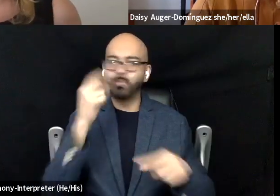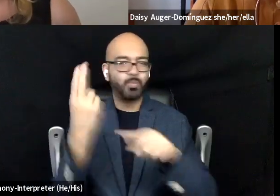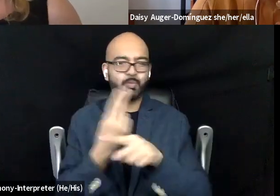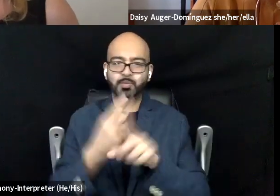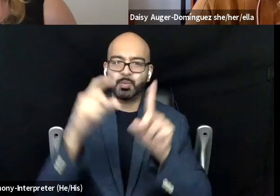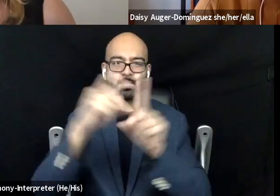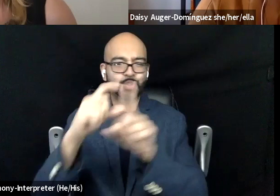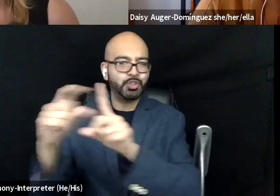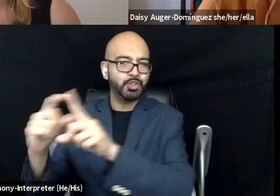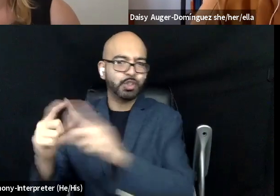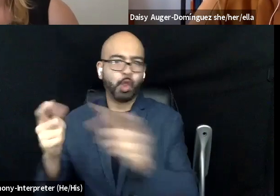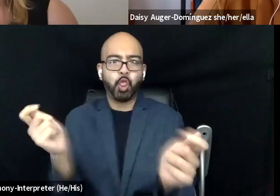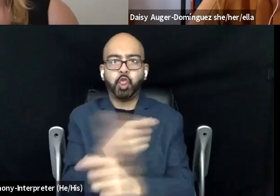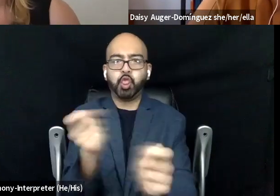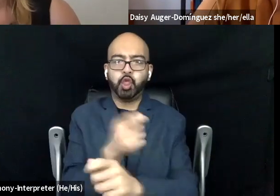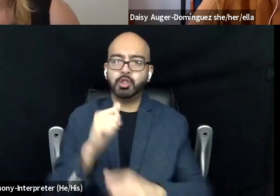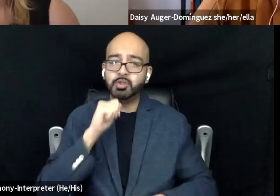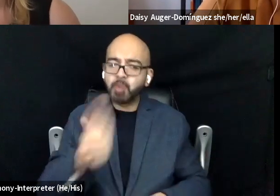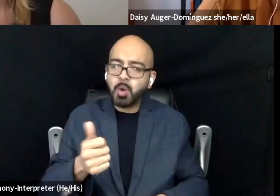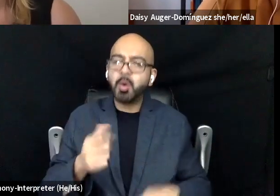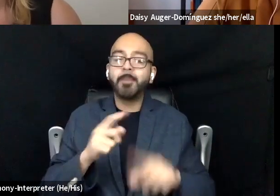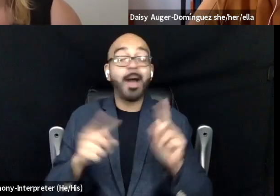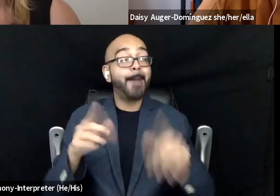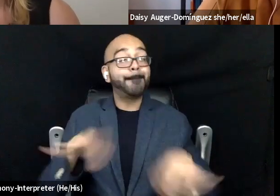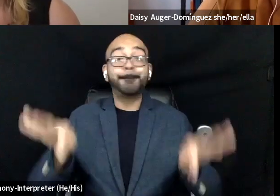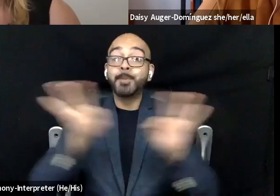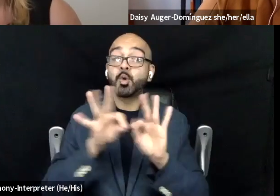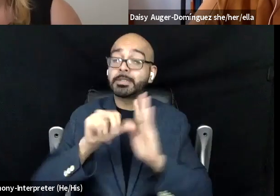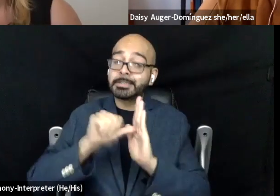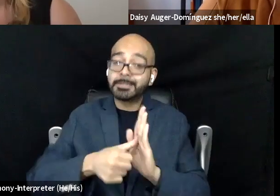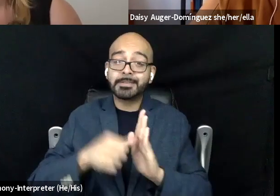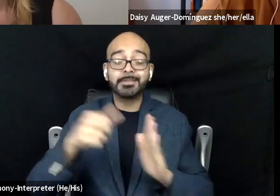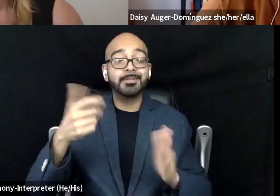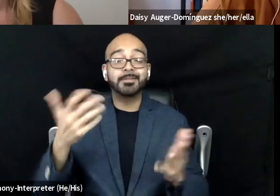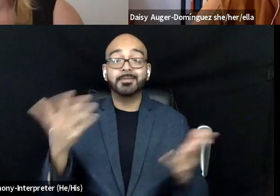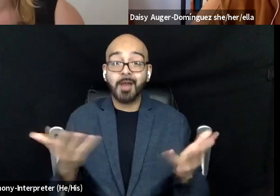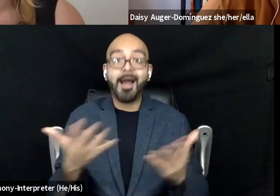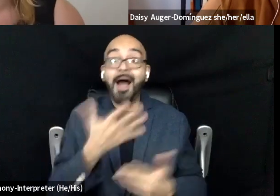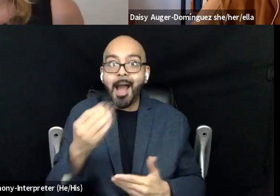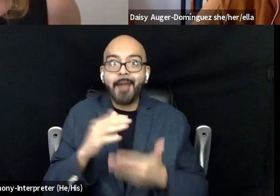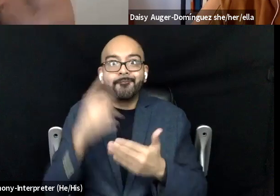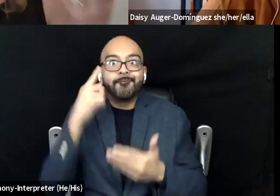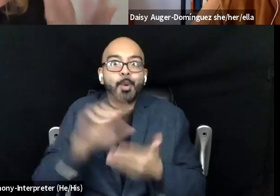think that key to all of this is, and to being a better ally for anyone who's anybody,